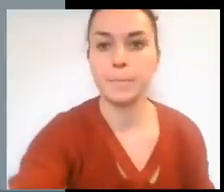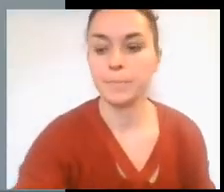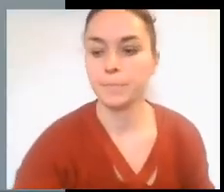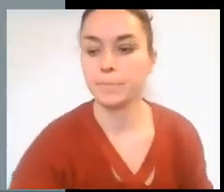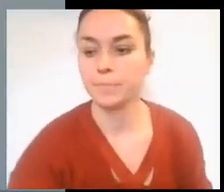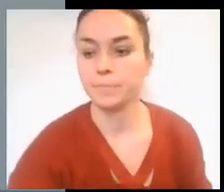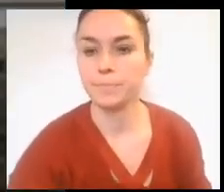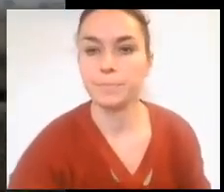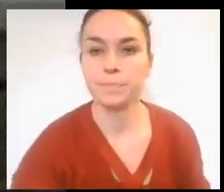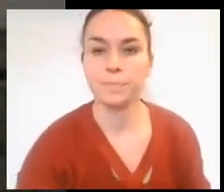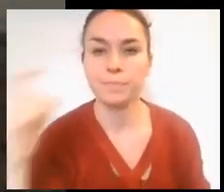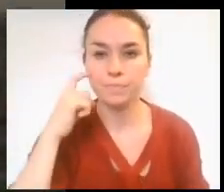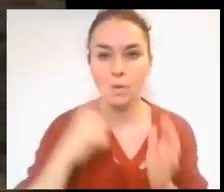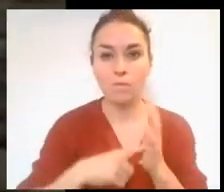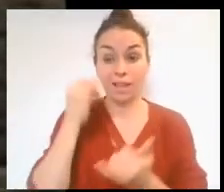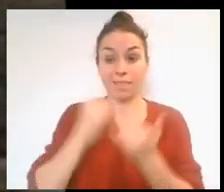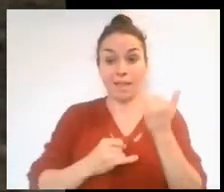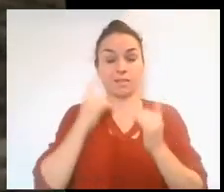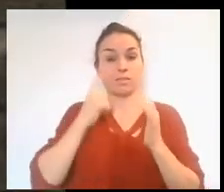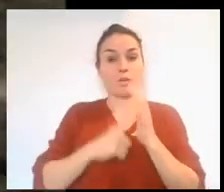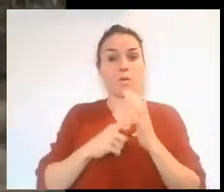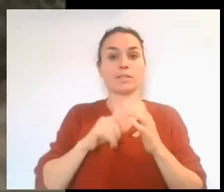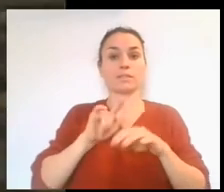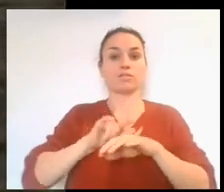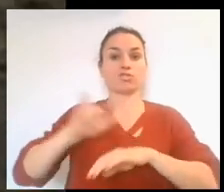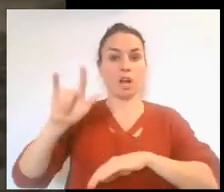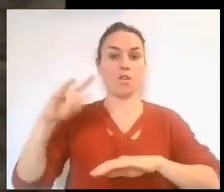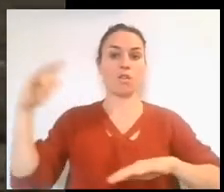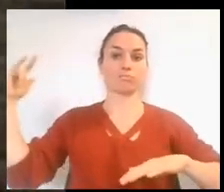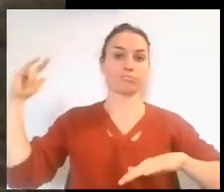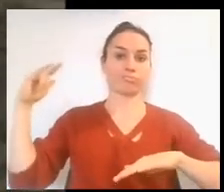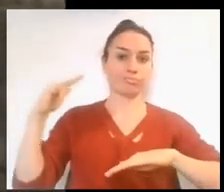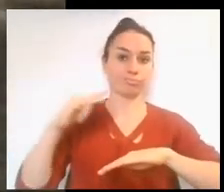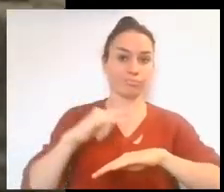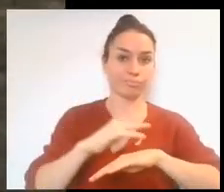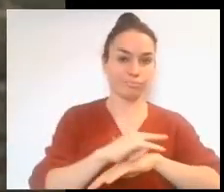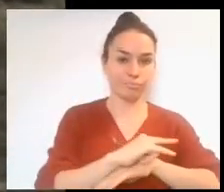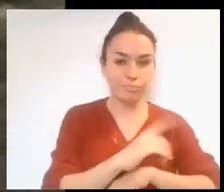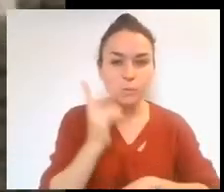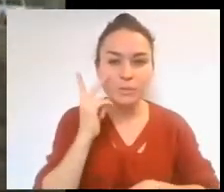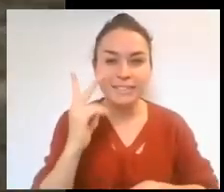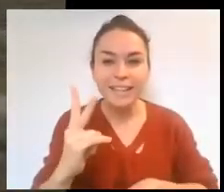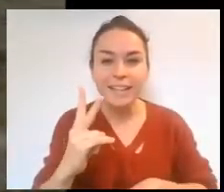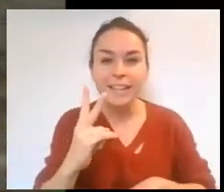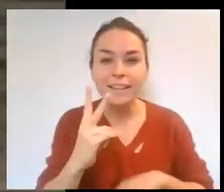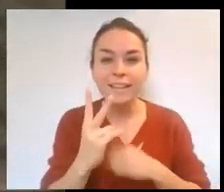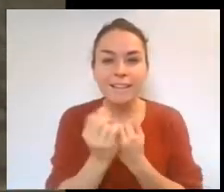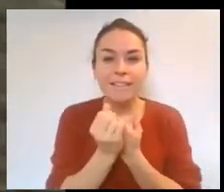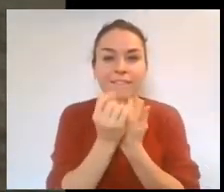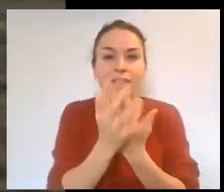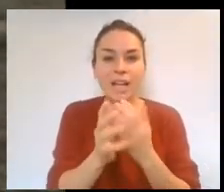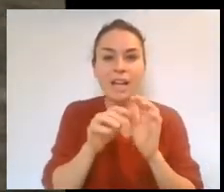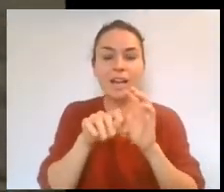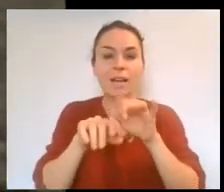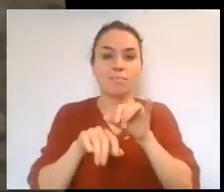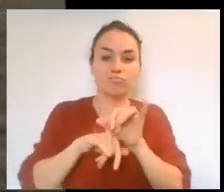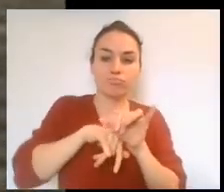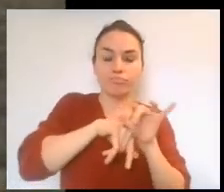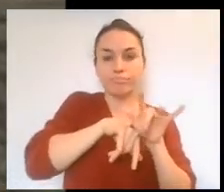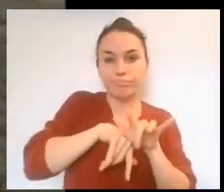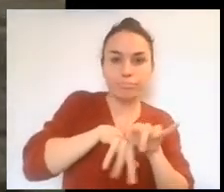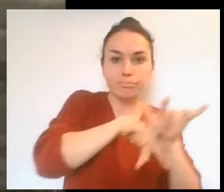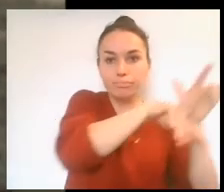shuttle is passing through the atmosphere, the ionic flame that is caused as it descends at